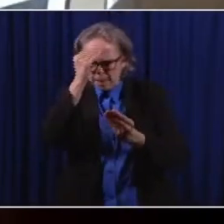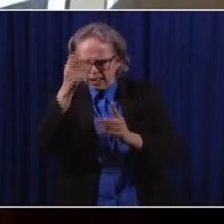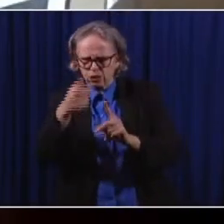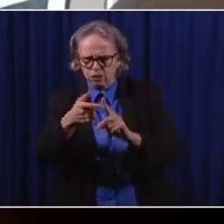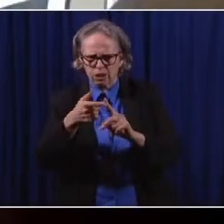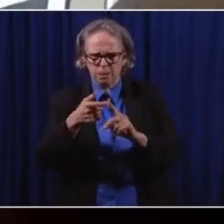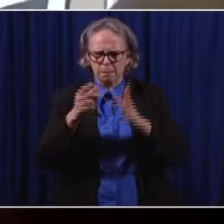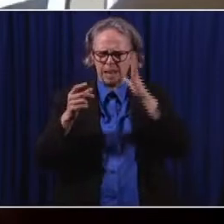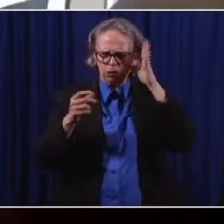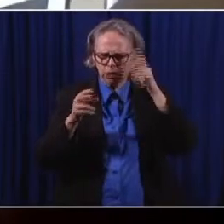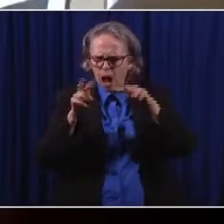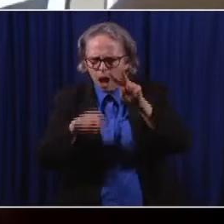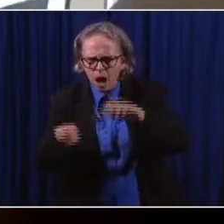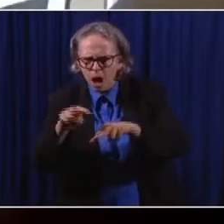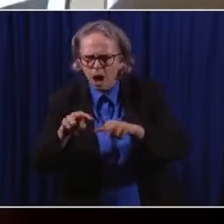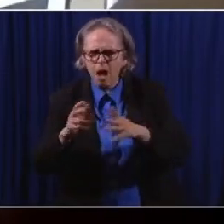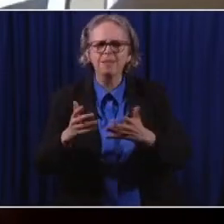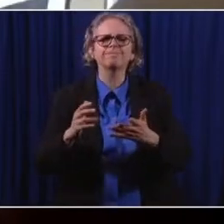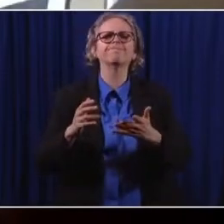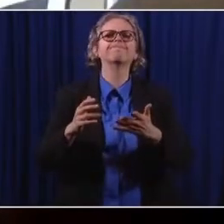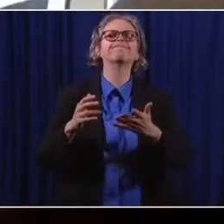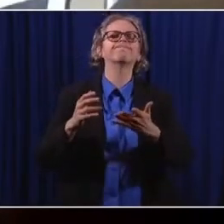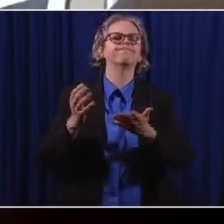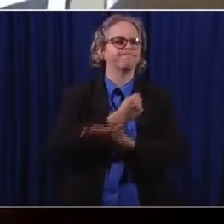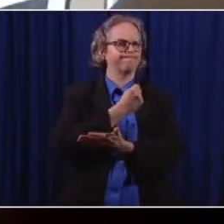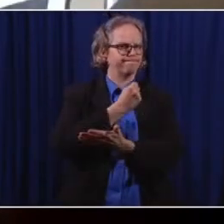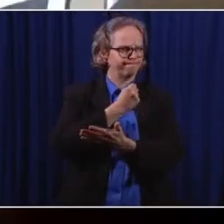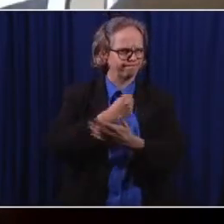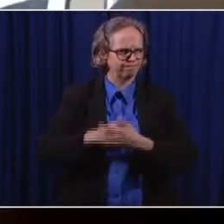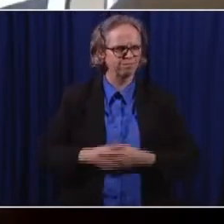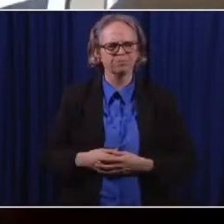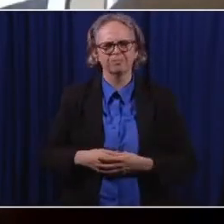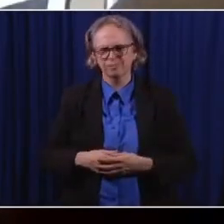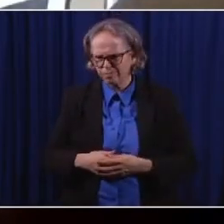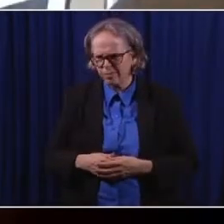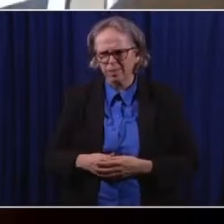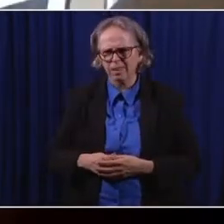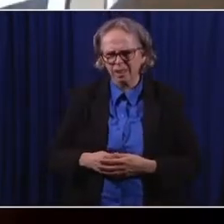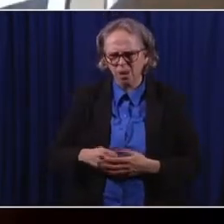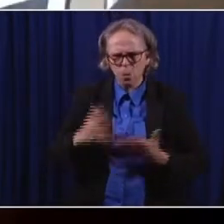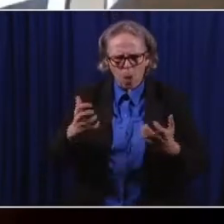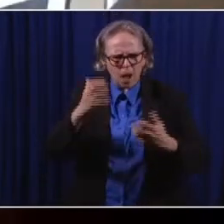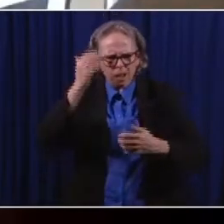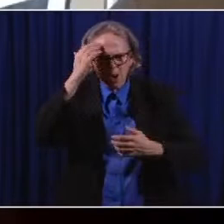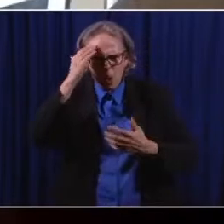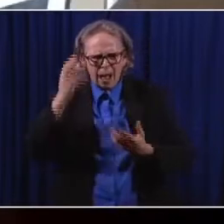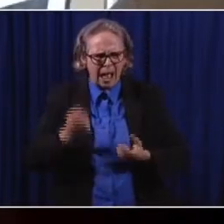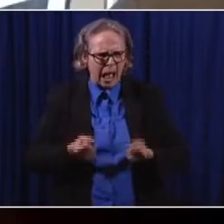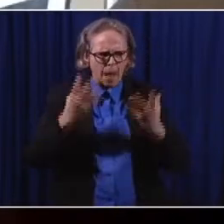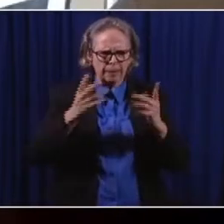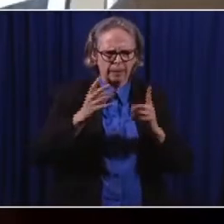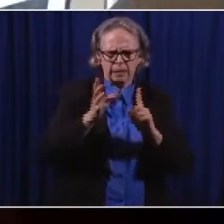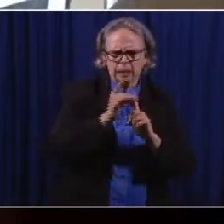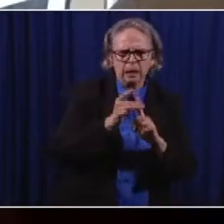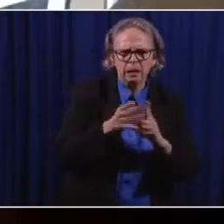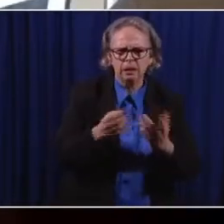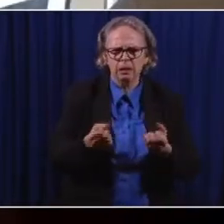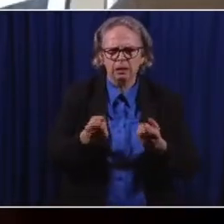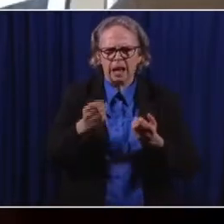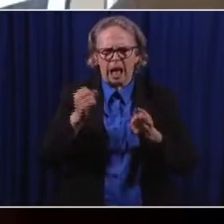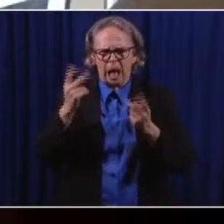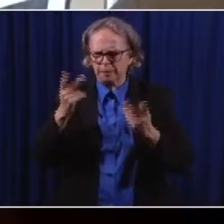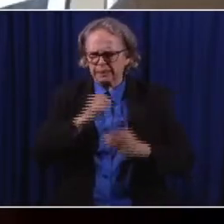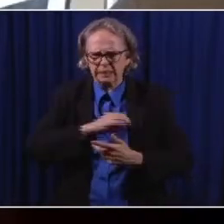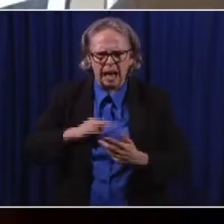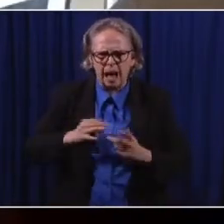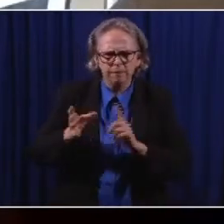we shared within our health systems early on that we were all hungry for. We wanted to know how many patients were positive, how many staff members might be